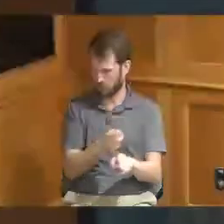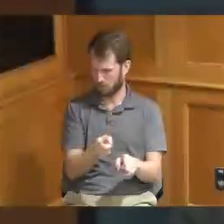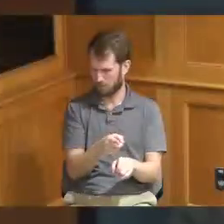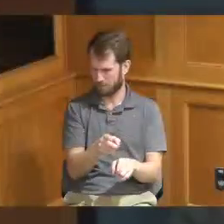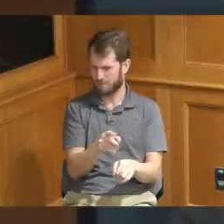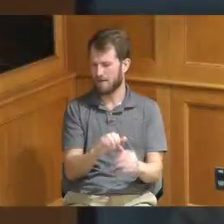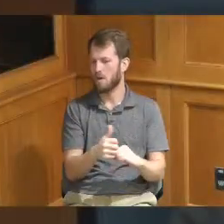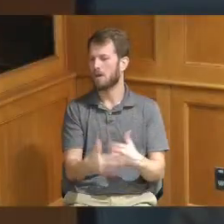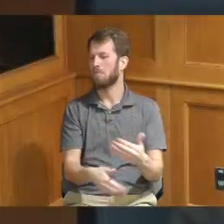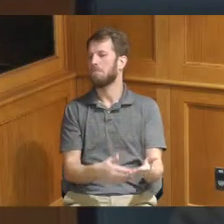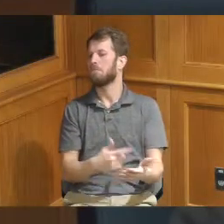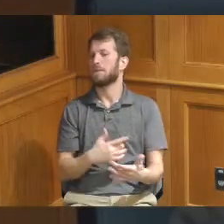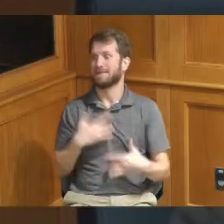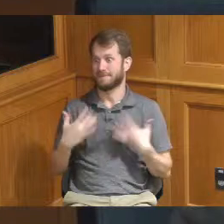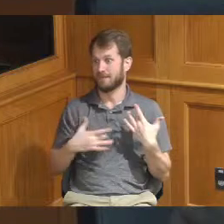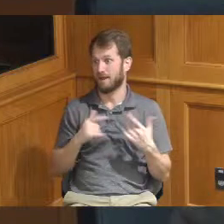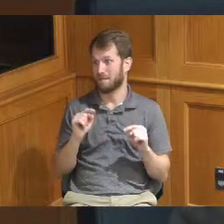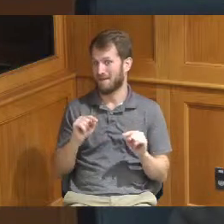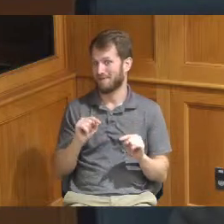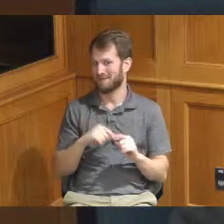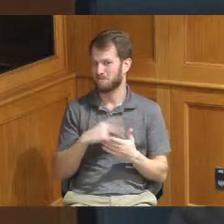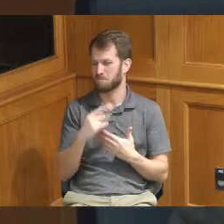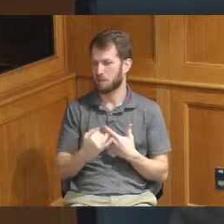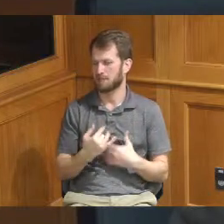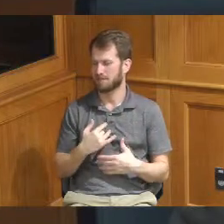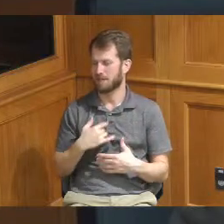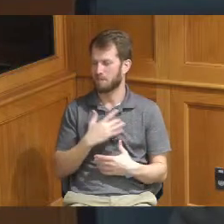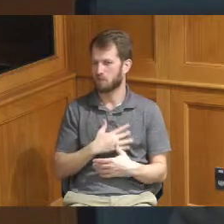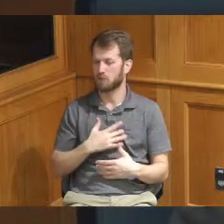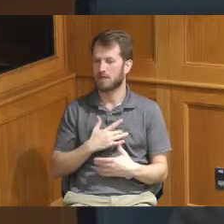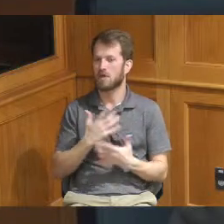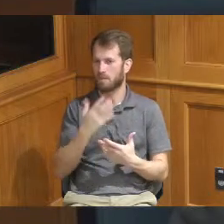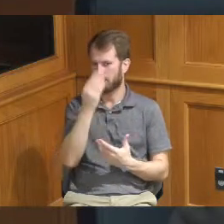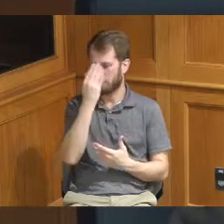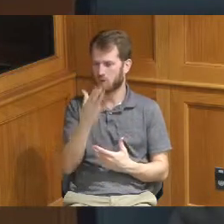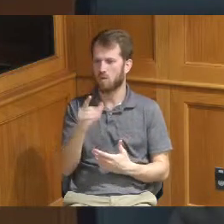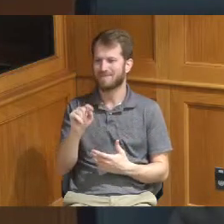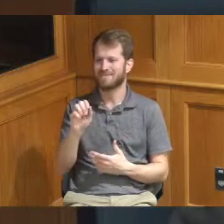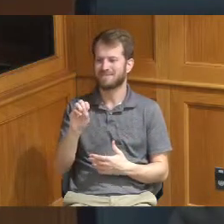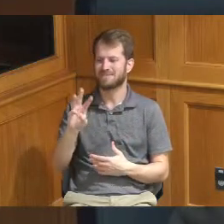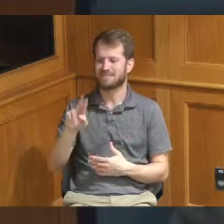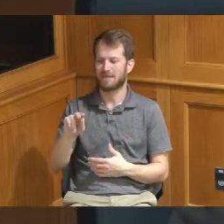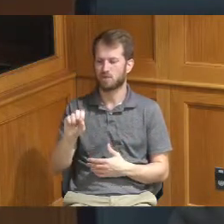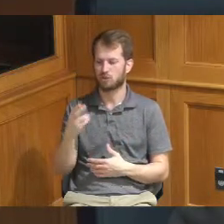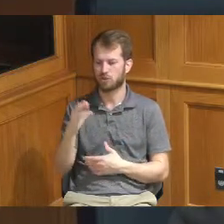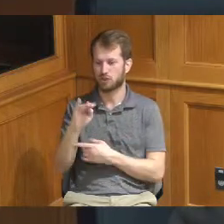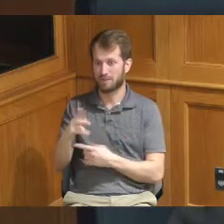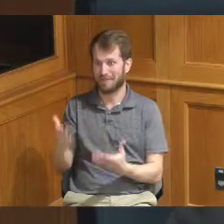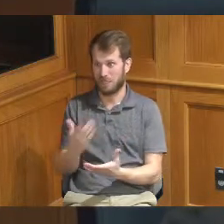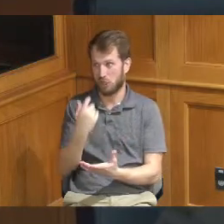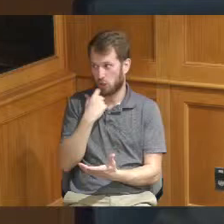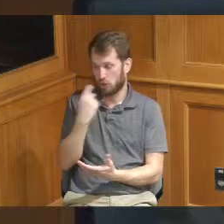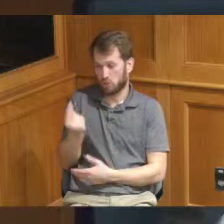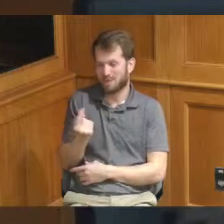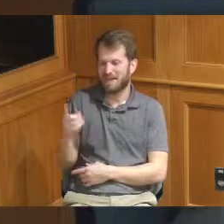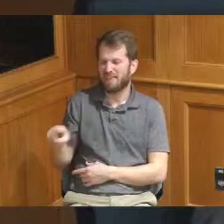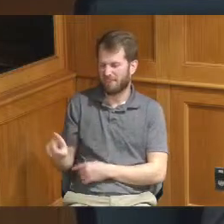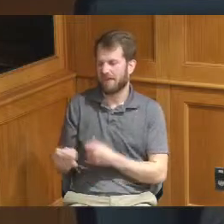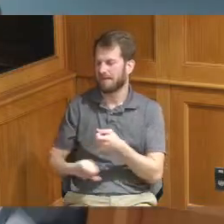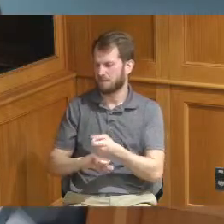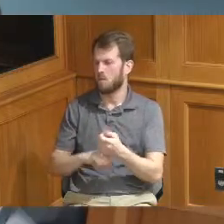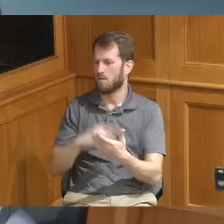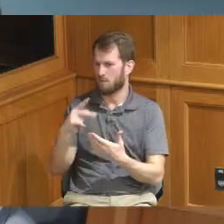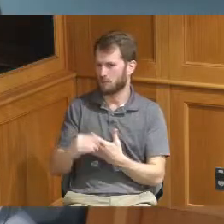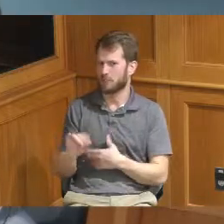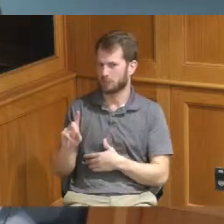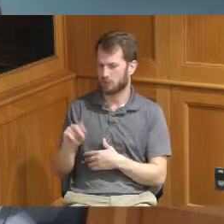excited about the project and appreciate it, and I do want to note that the township was here on Tuesday and they too support the project. Thank you. Yes.